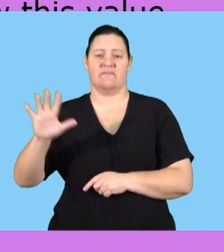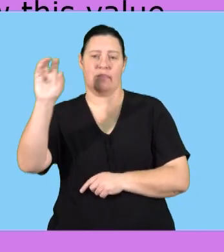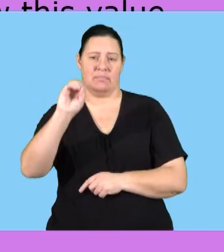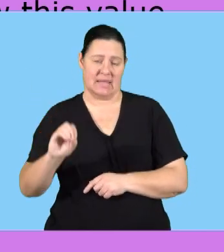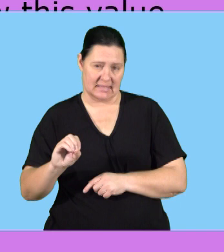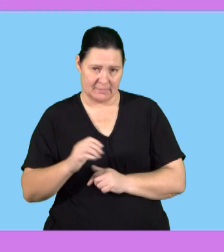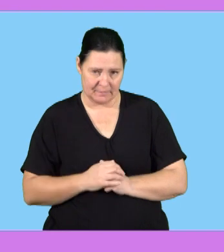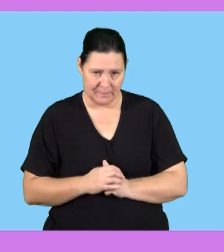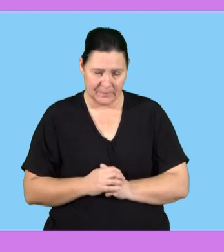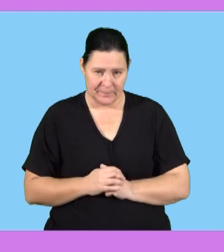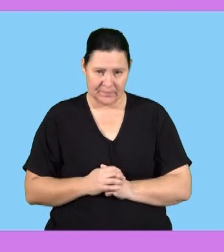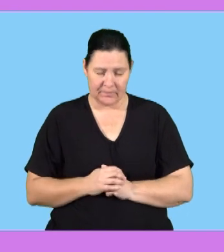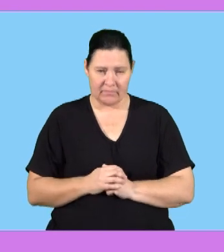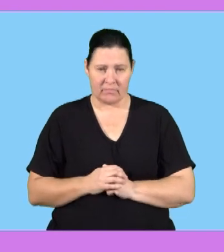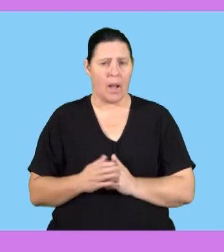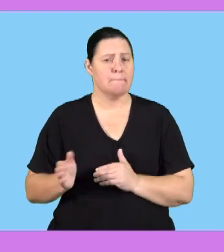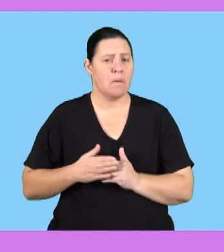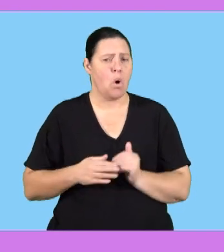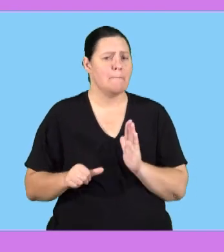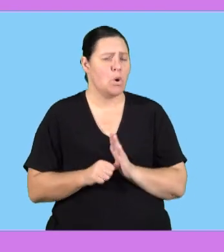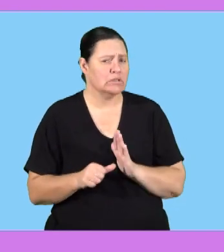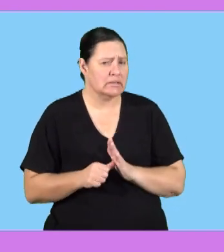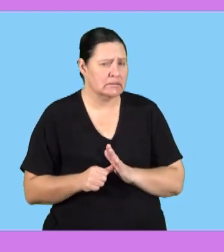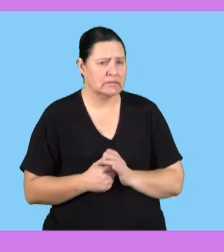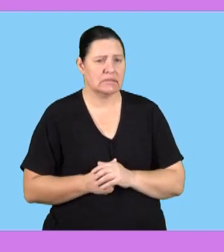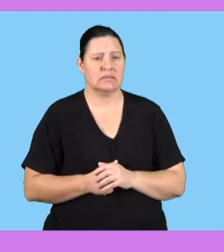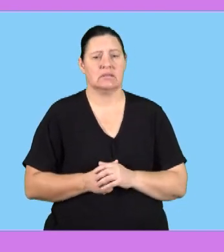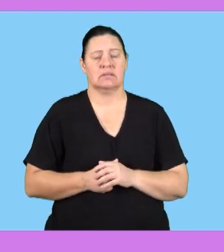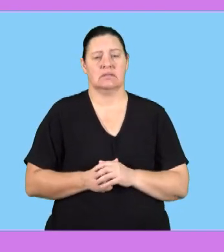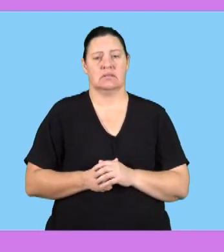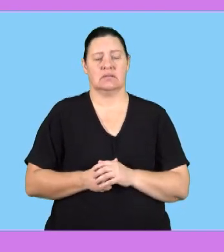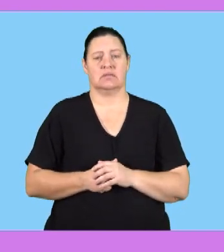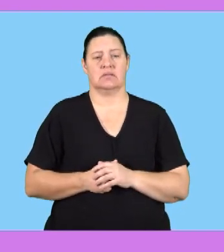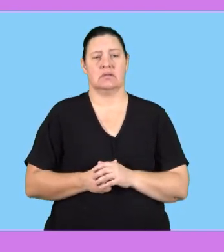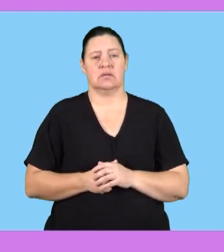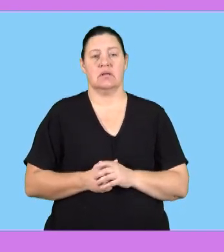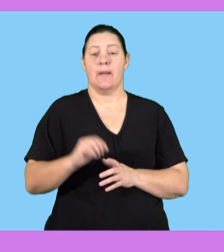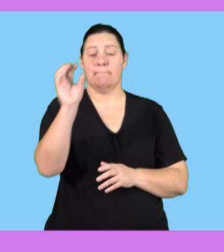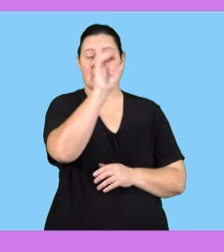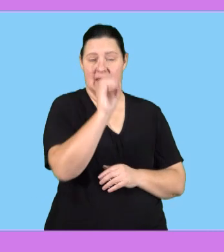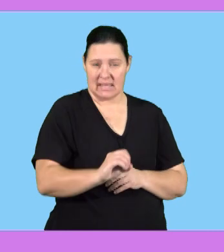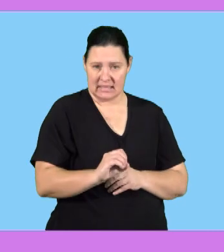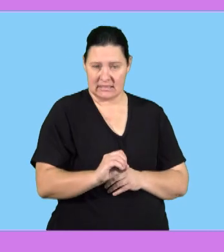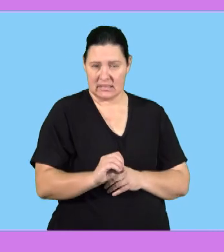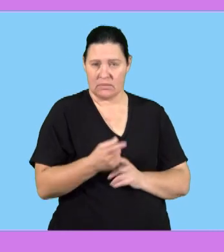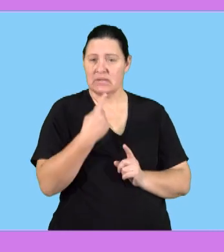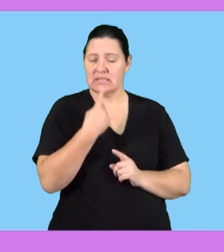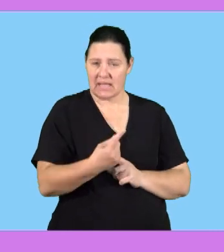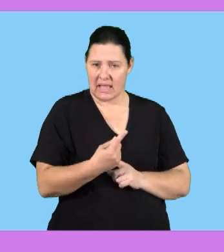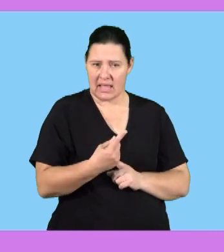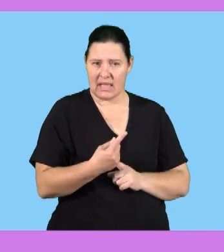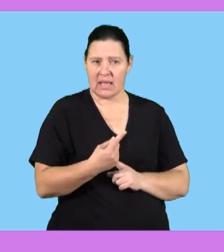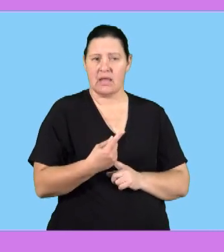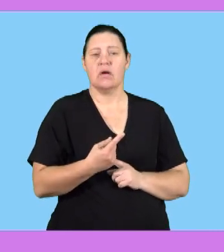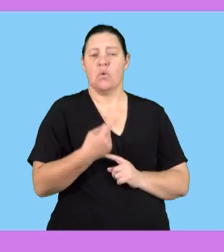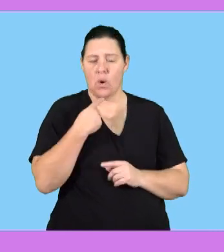75th percentile. Okay, what else is important at this moment in time? So percentiles, as I indicated, will be